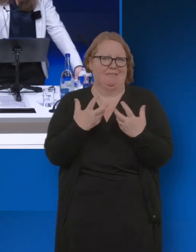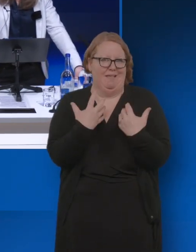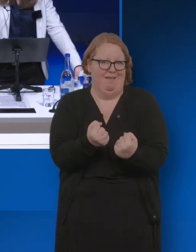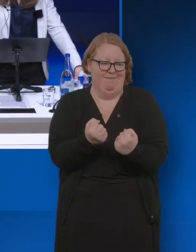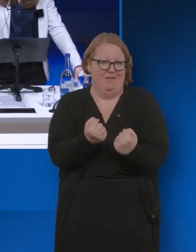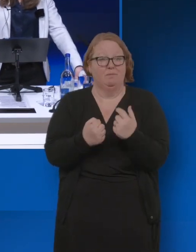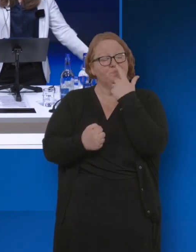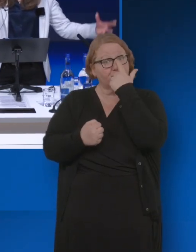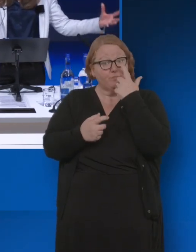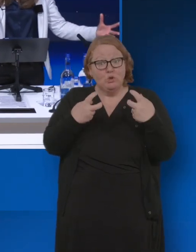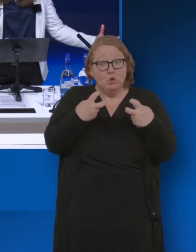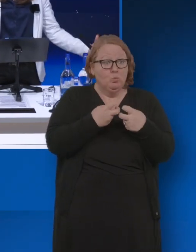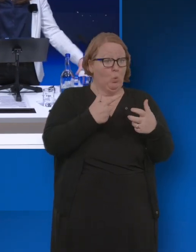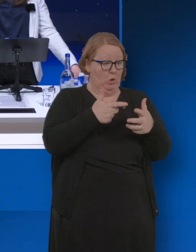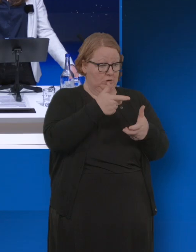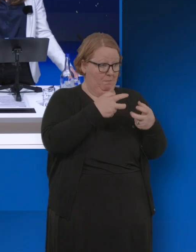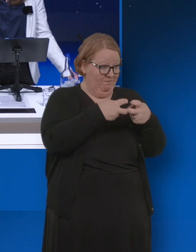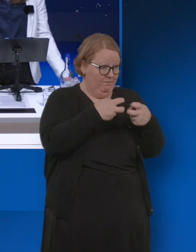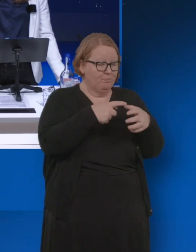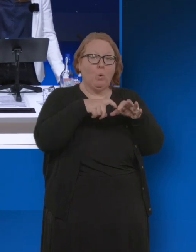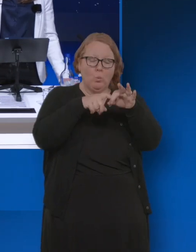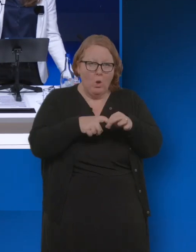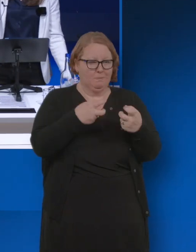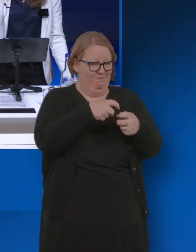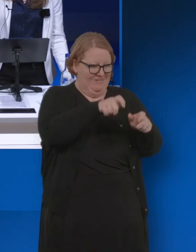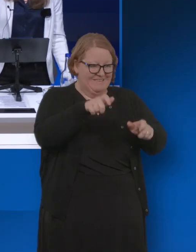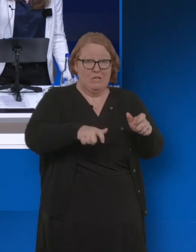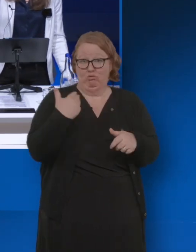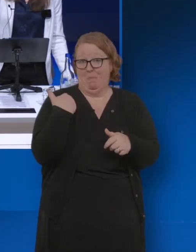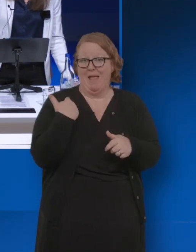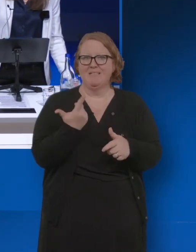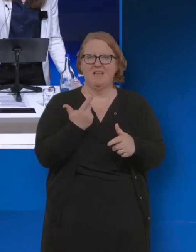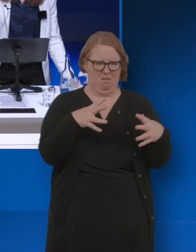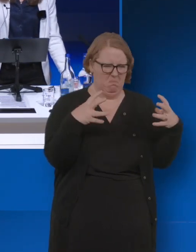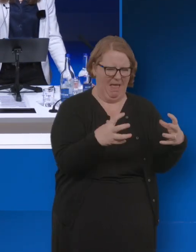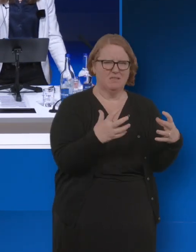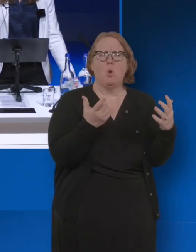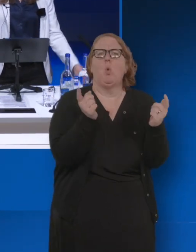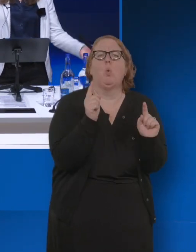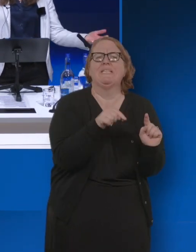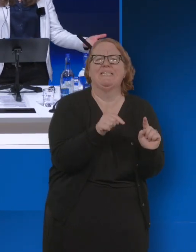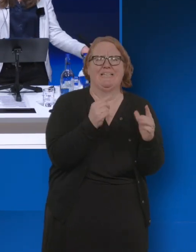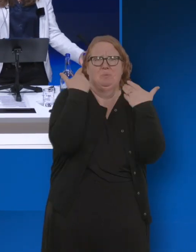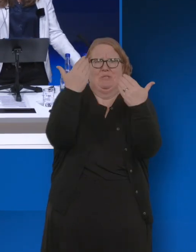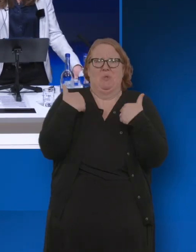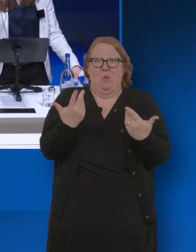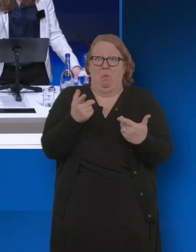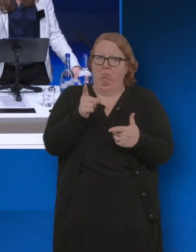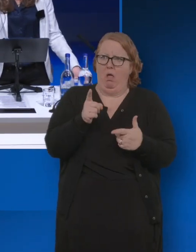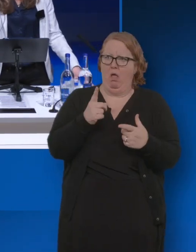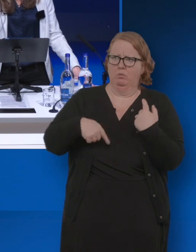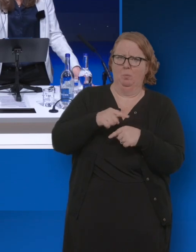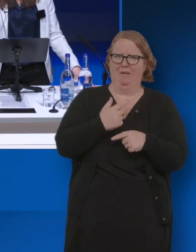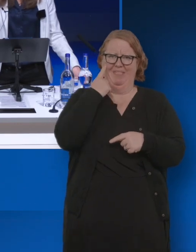physics. And quantum physicists remind us that we don't even know what matter is, let alone rely upon